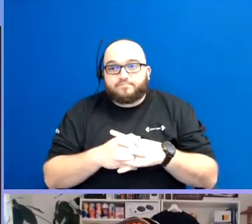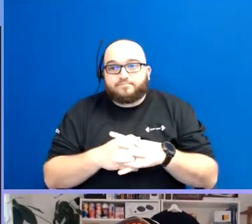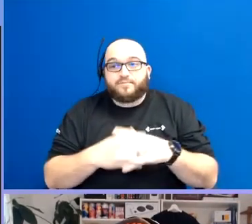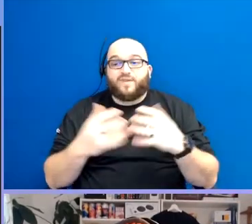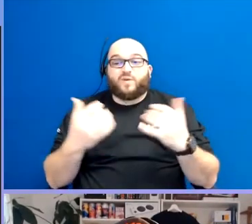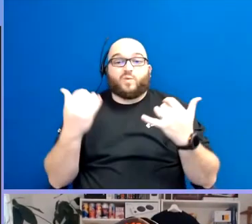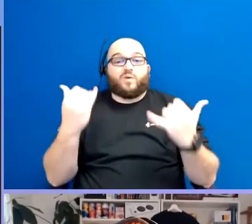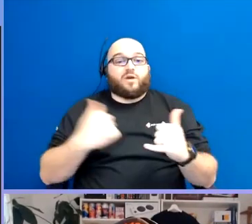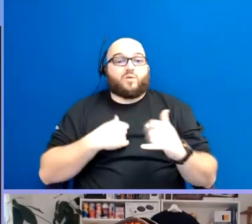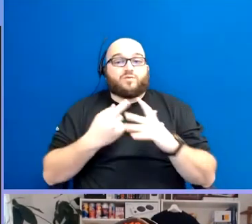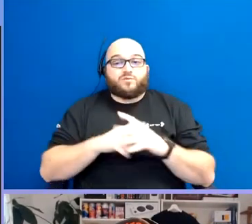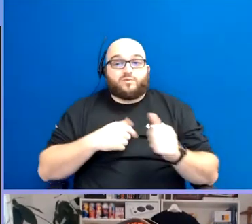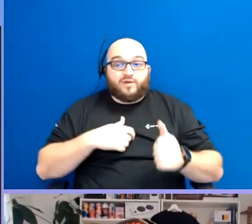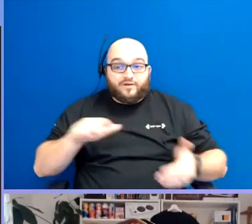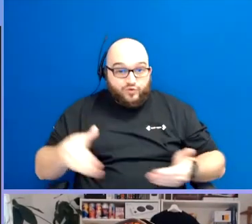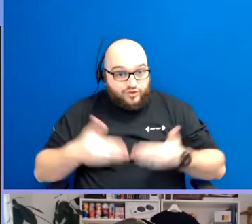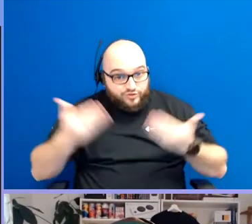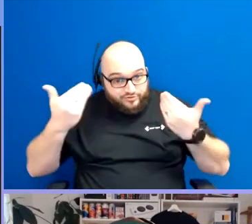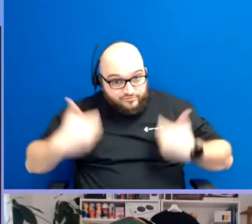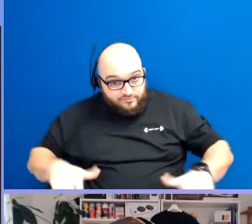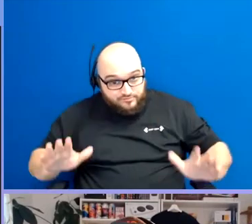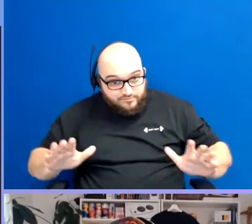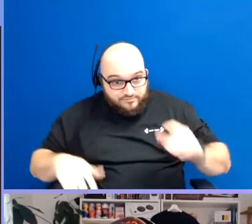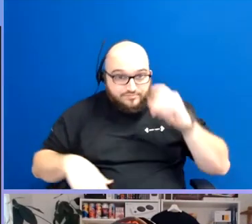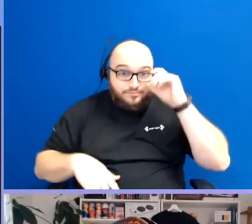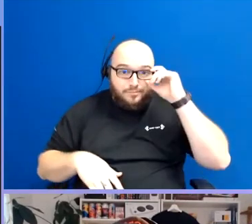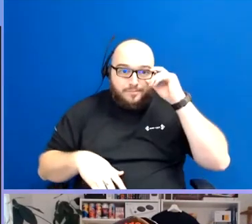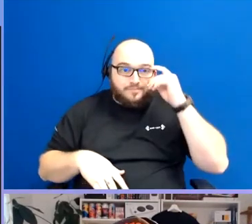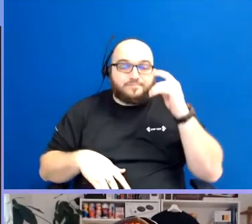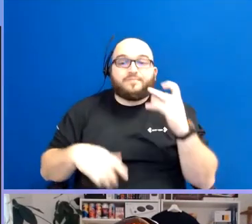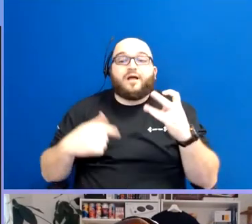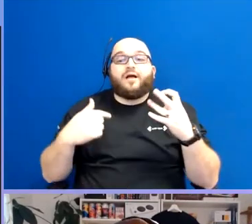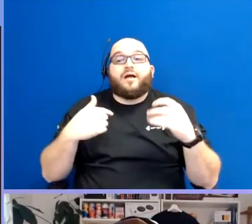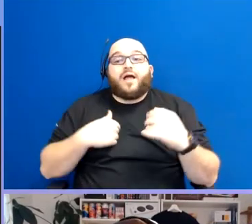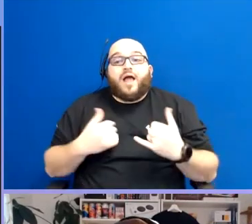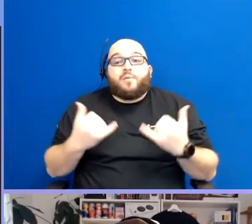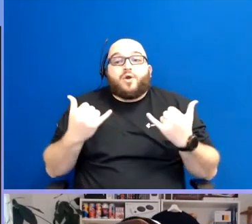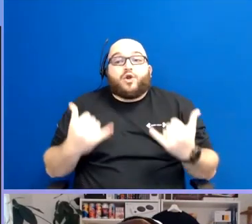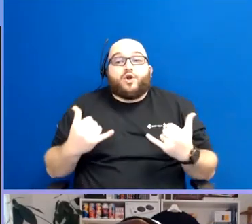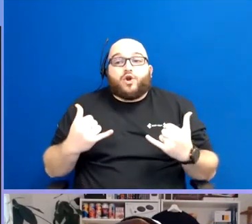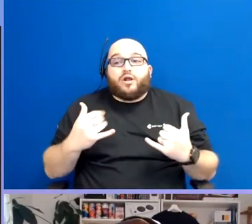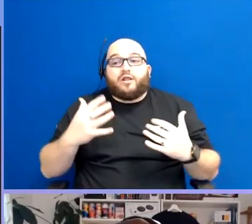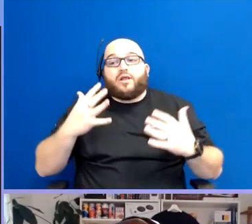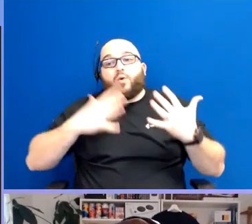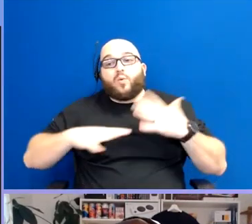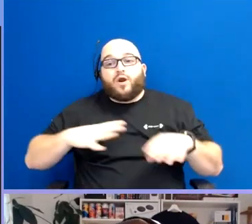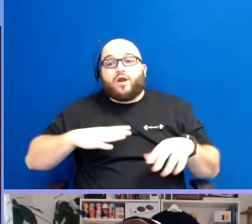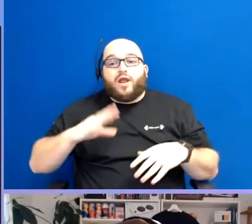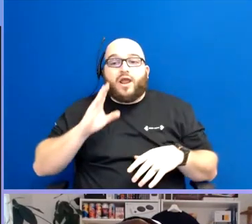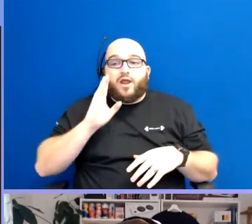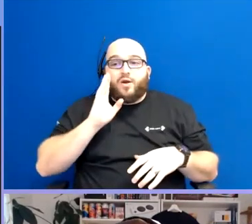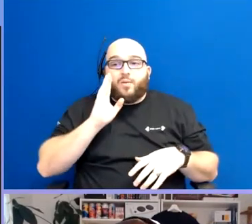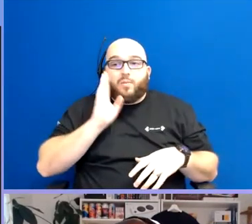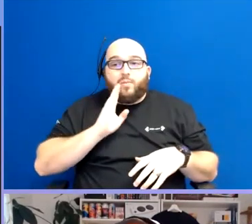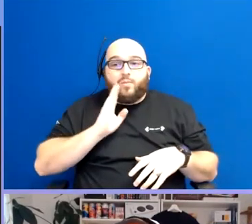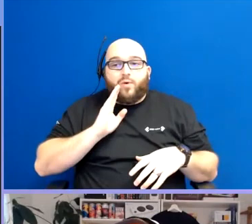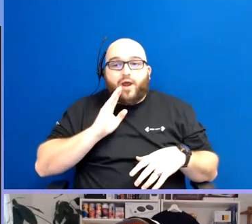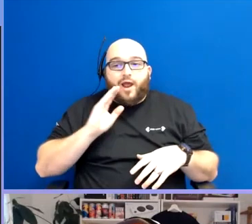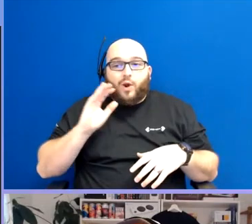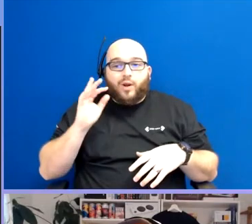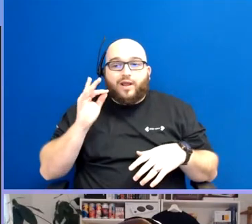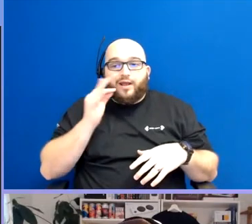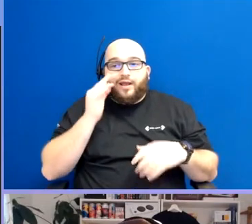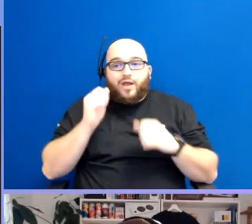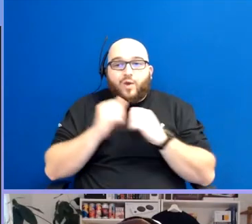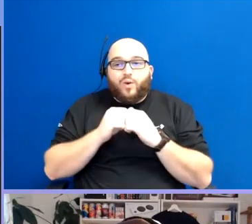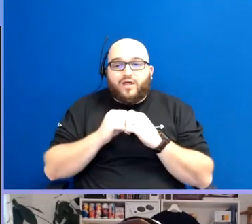introduction. So, I am currently wearing a brown cap with a